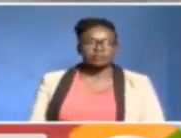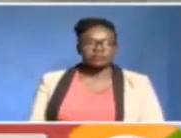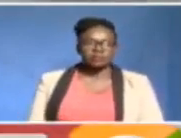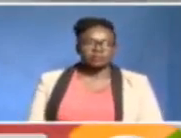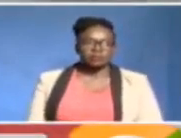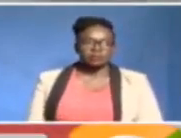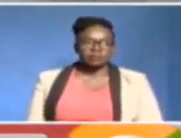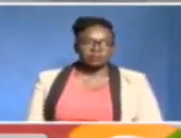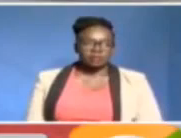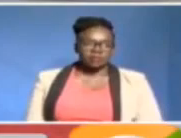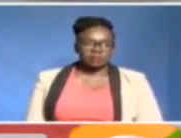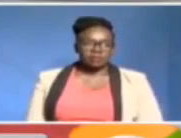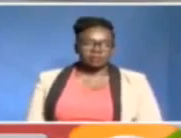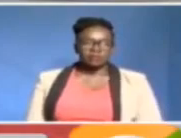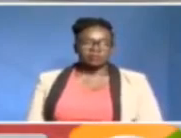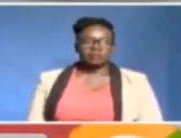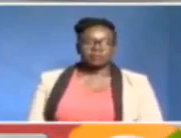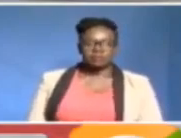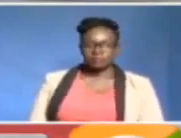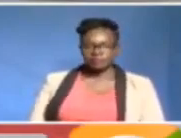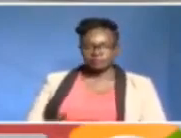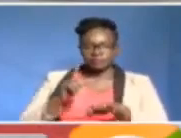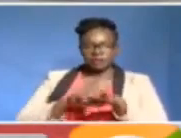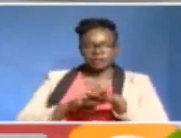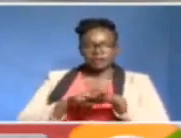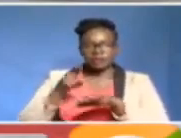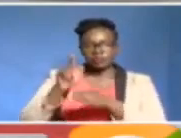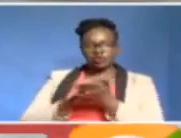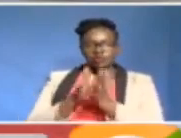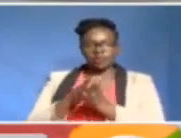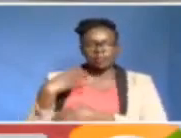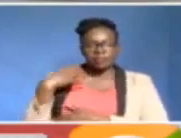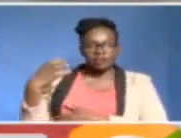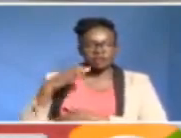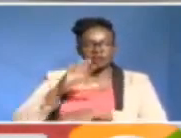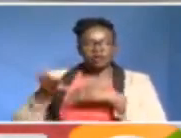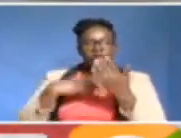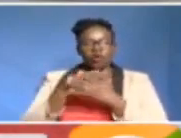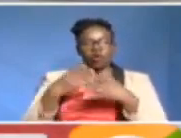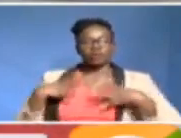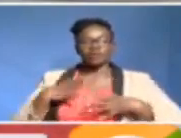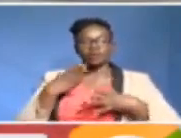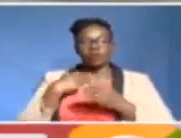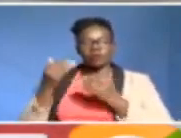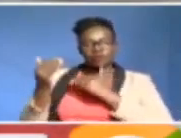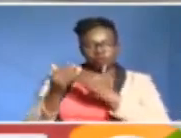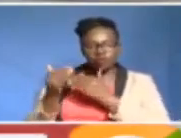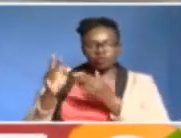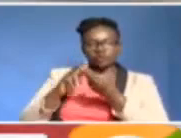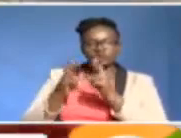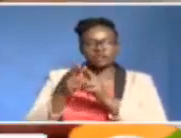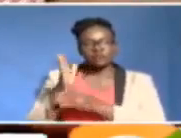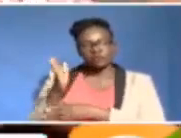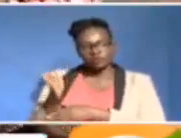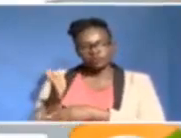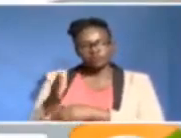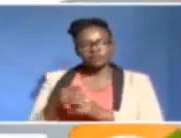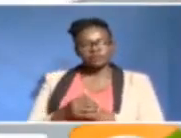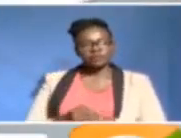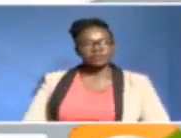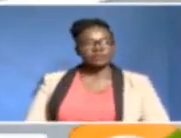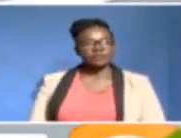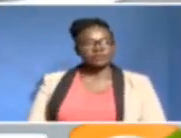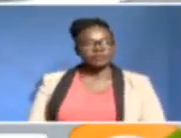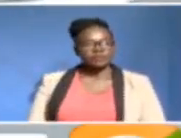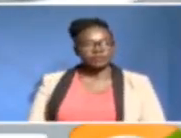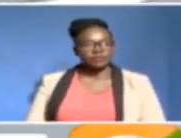picture, everyone will want to see you, you go for gigs. And that was the why I fell for it, because it was easier for me. So when to you go, yeah, so when you got this attention from